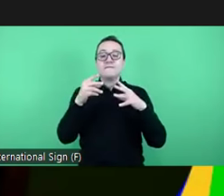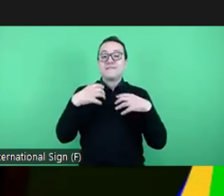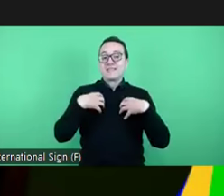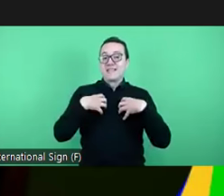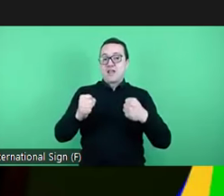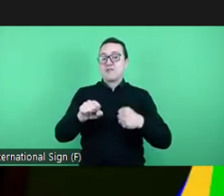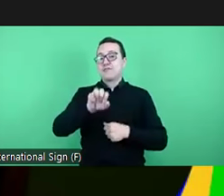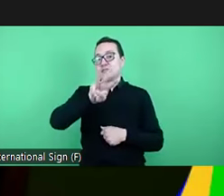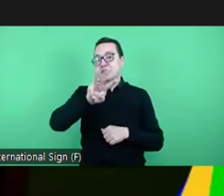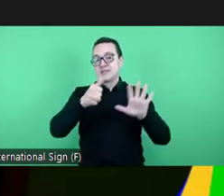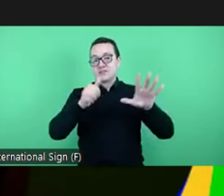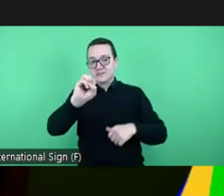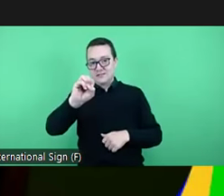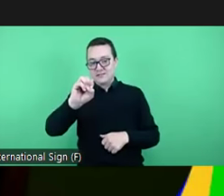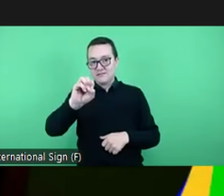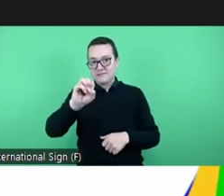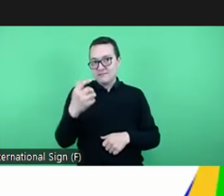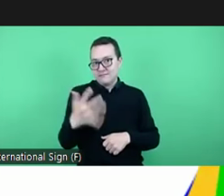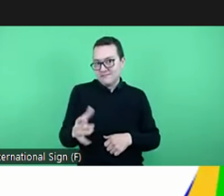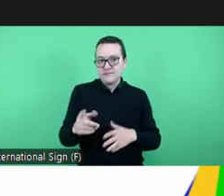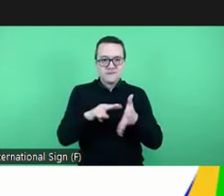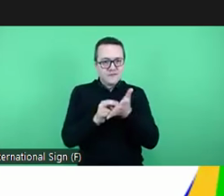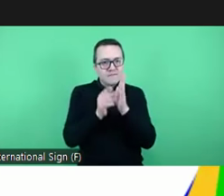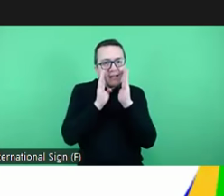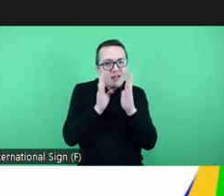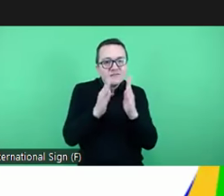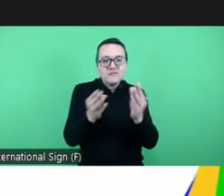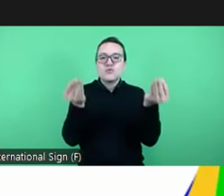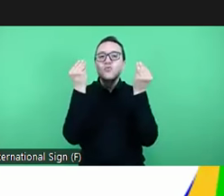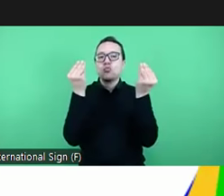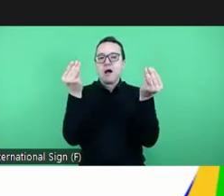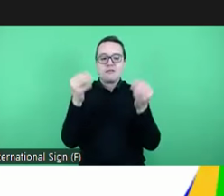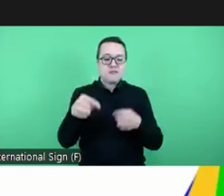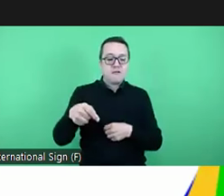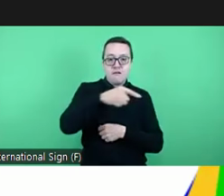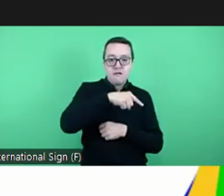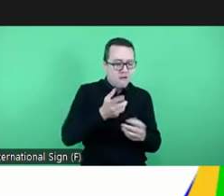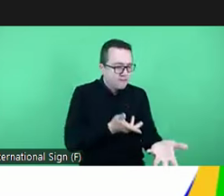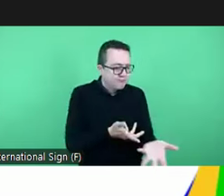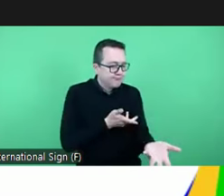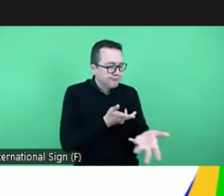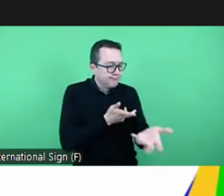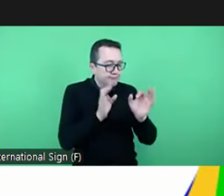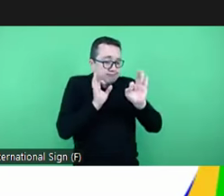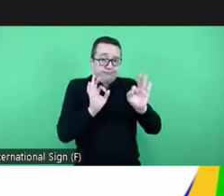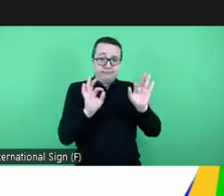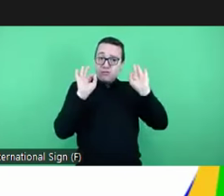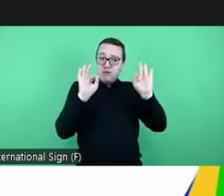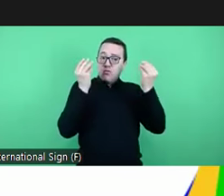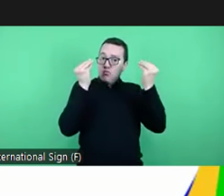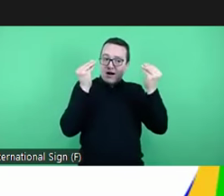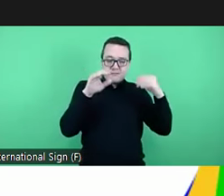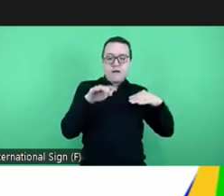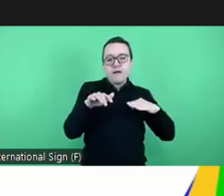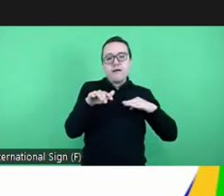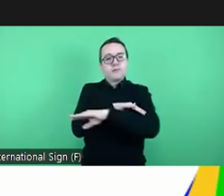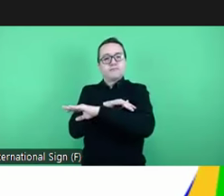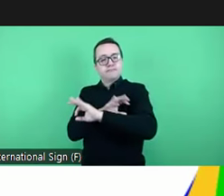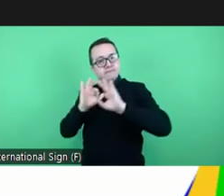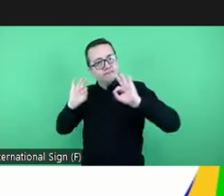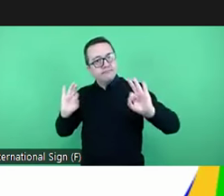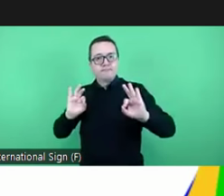which porta de is entrada looking para o out sistema for the único family de saúde no Brasil, structure né? and E quando a gente family entra na